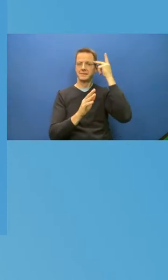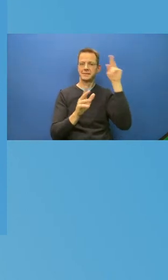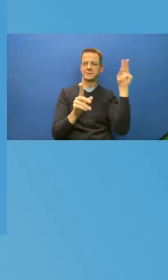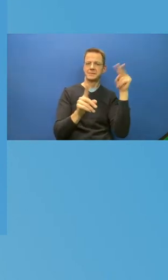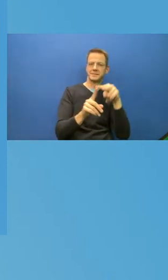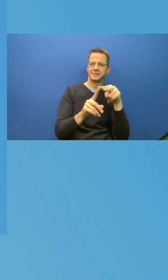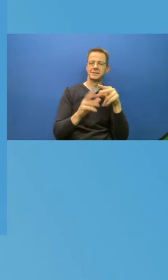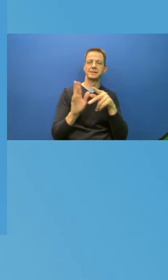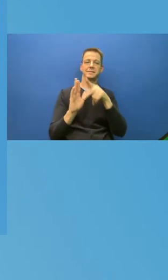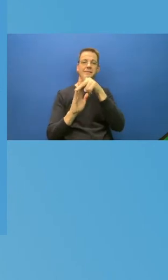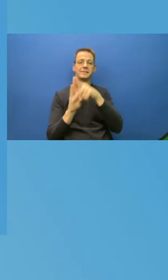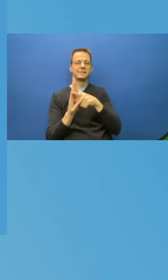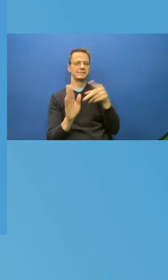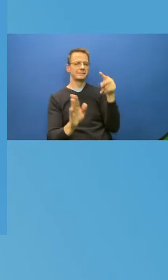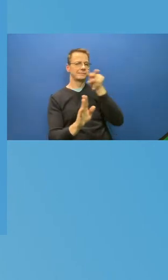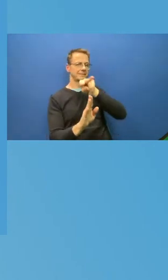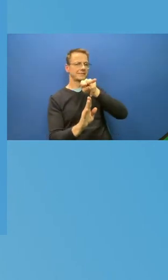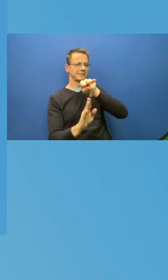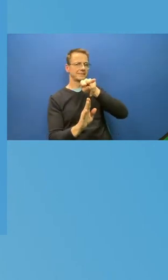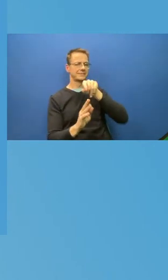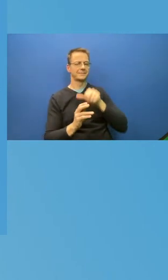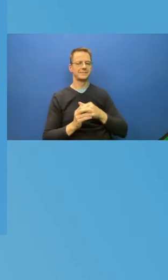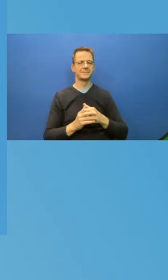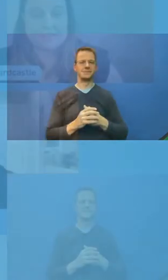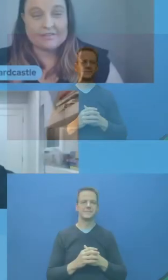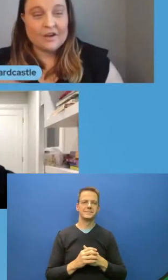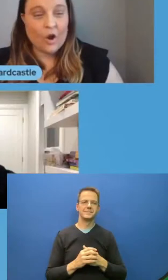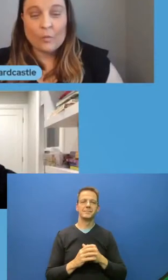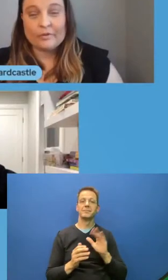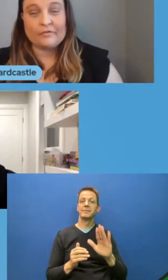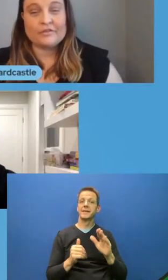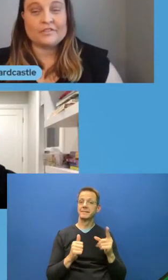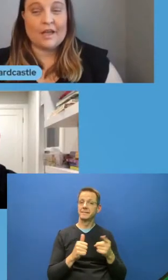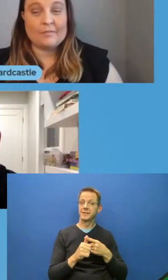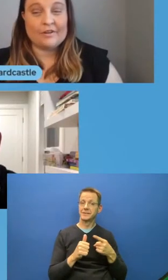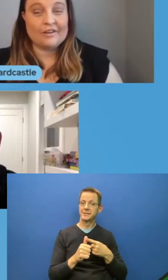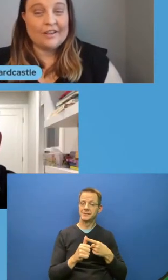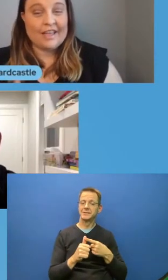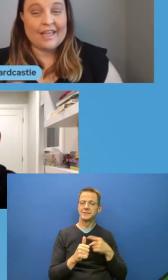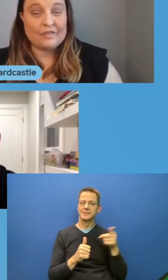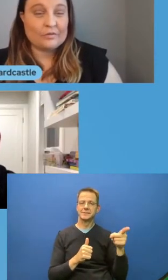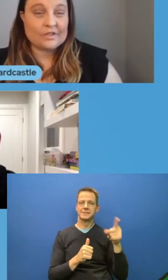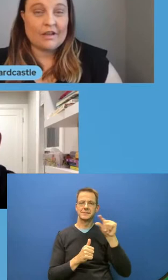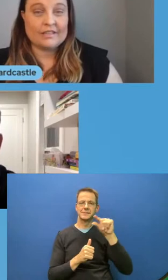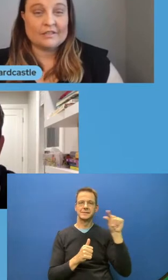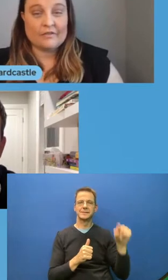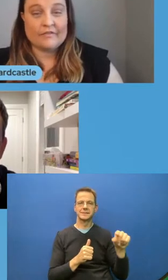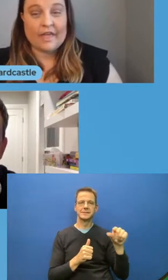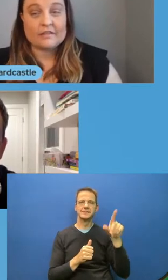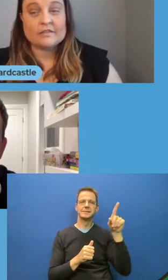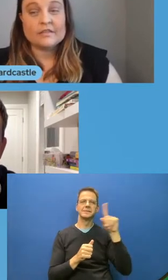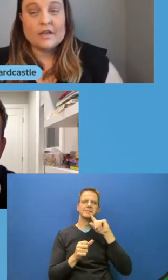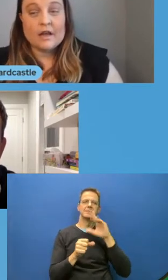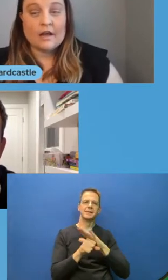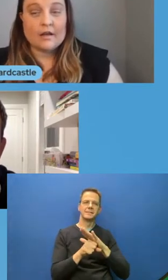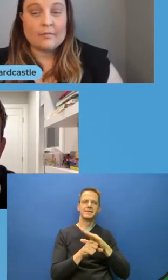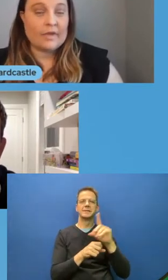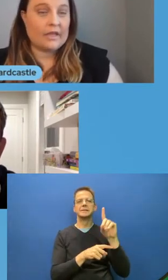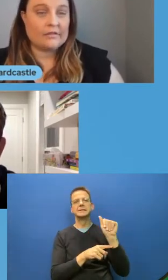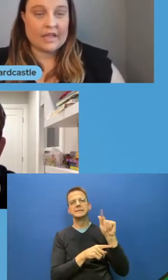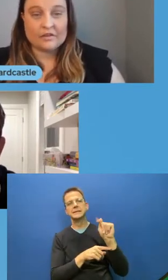making promises with respect to dates and open for summer and those kinds of events